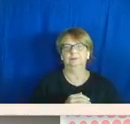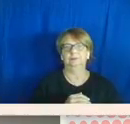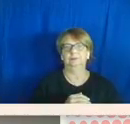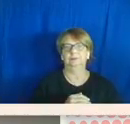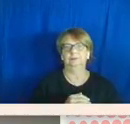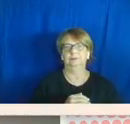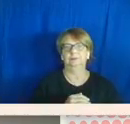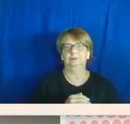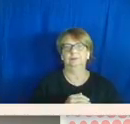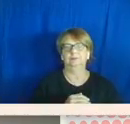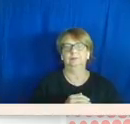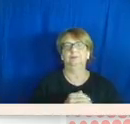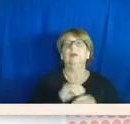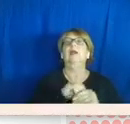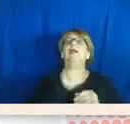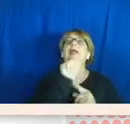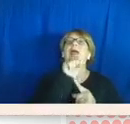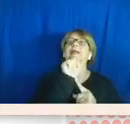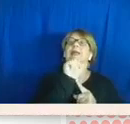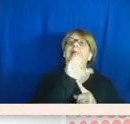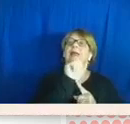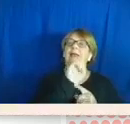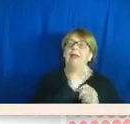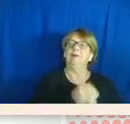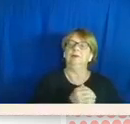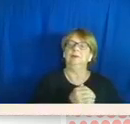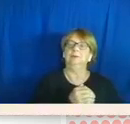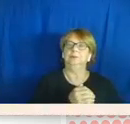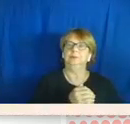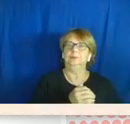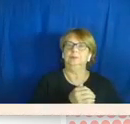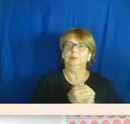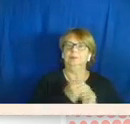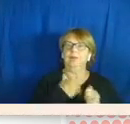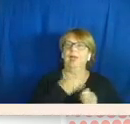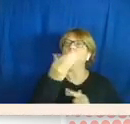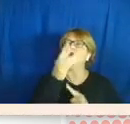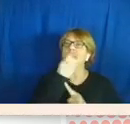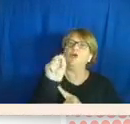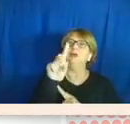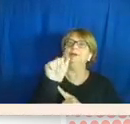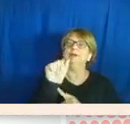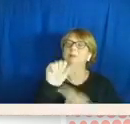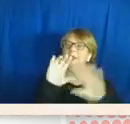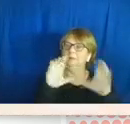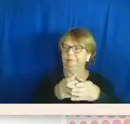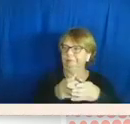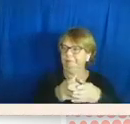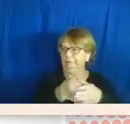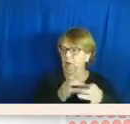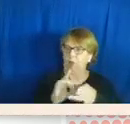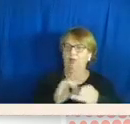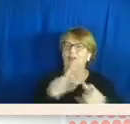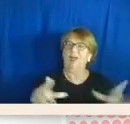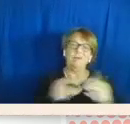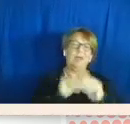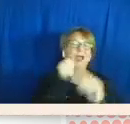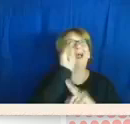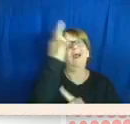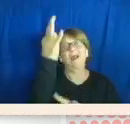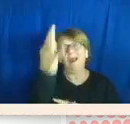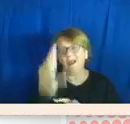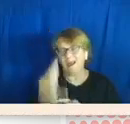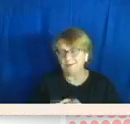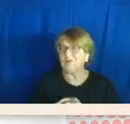In the ADA case, we had a cross-disability coalition. They met every Friday at a local